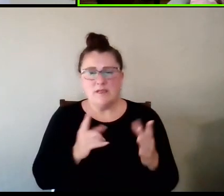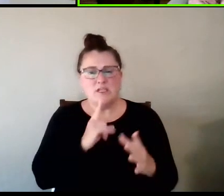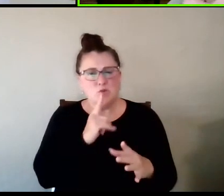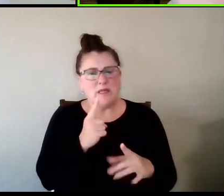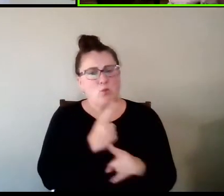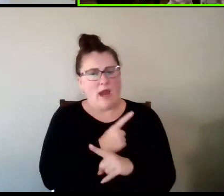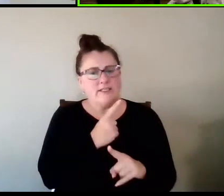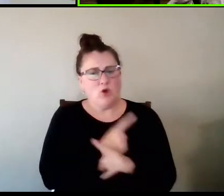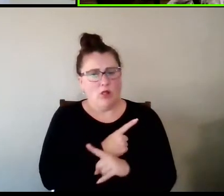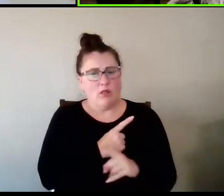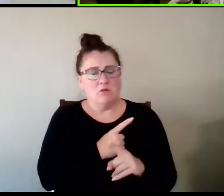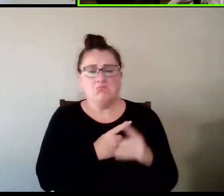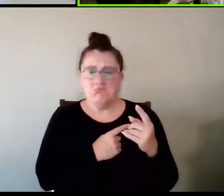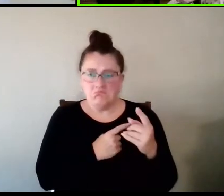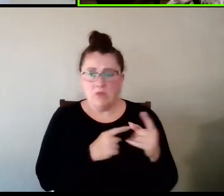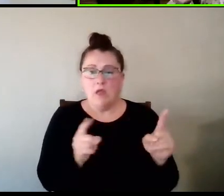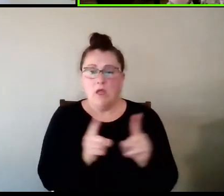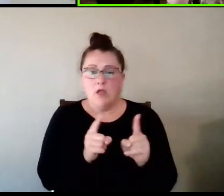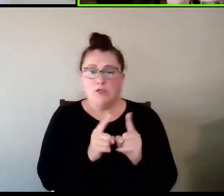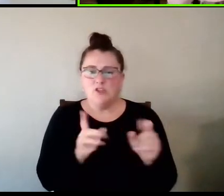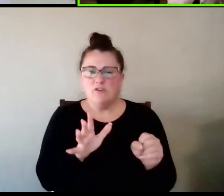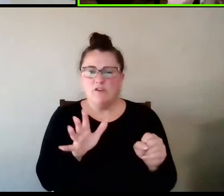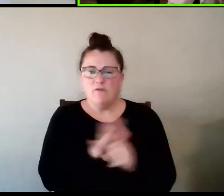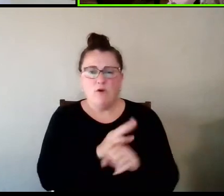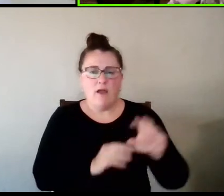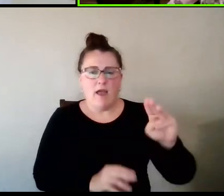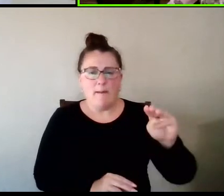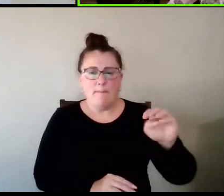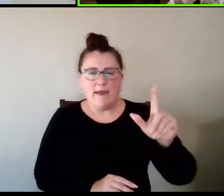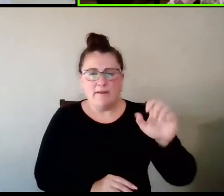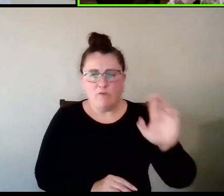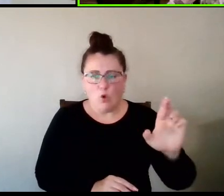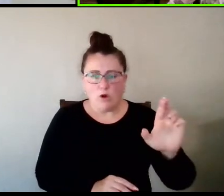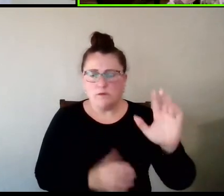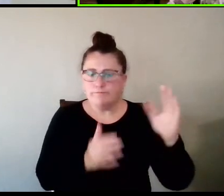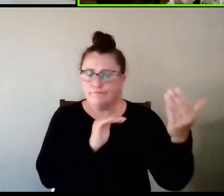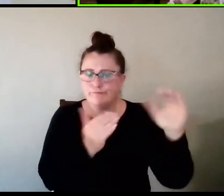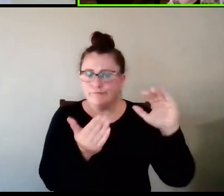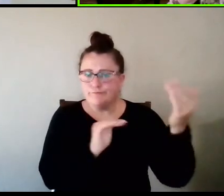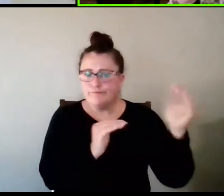practical, it's also full of metaphors and